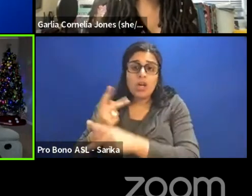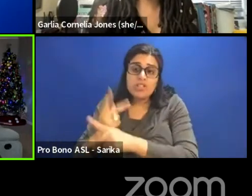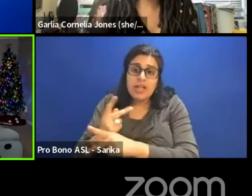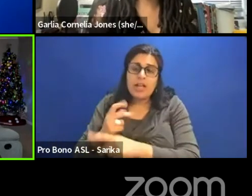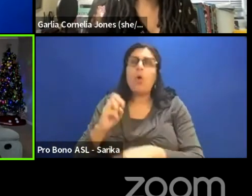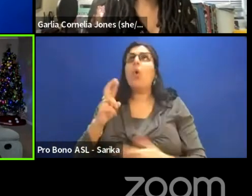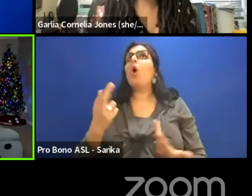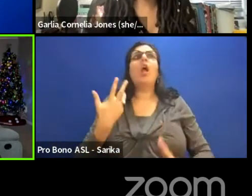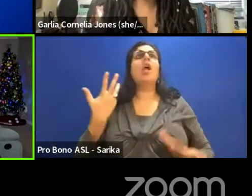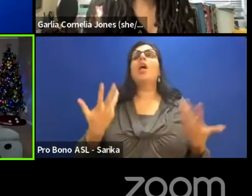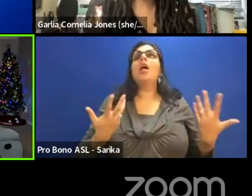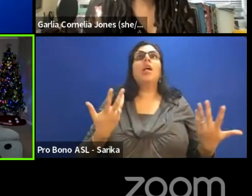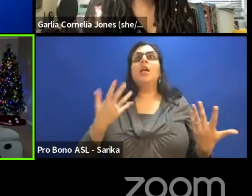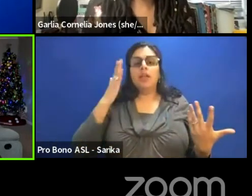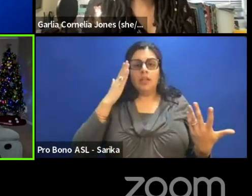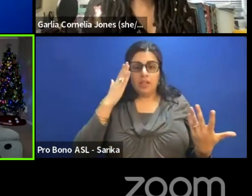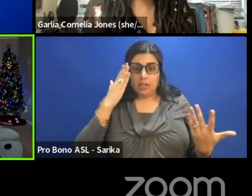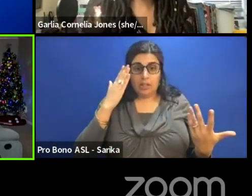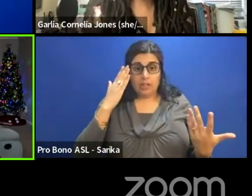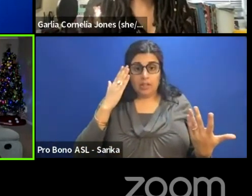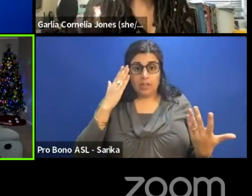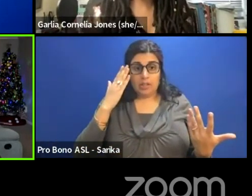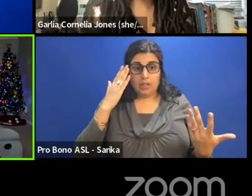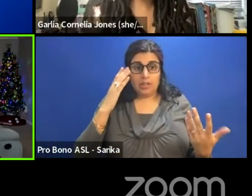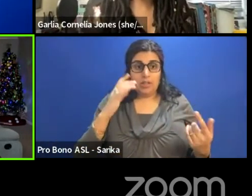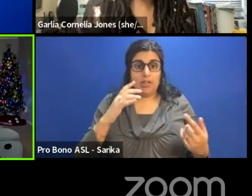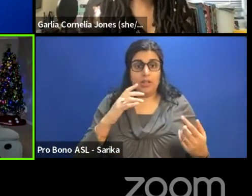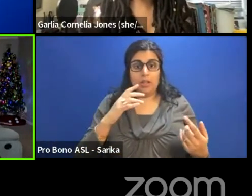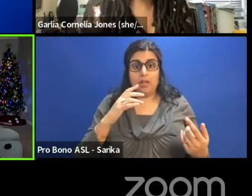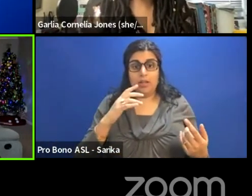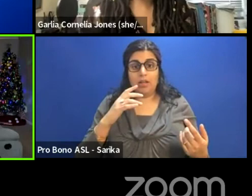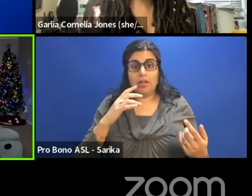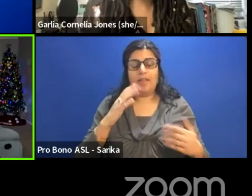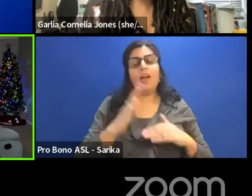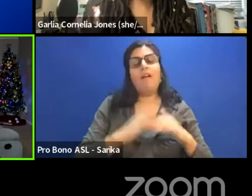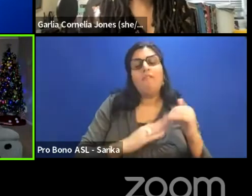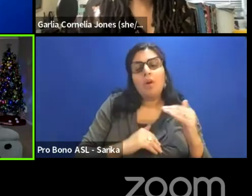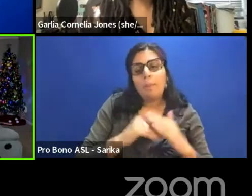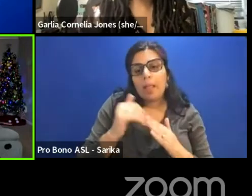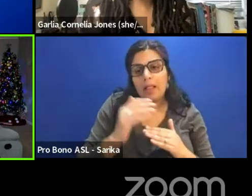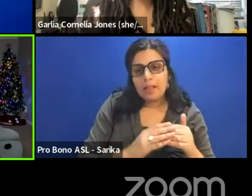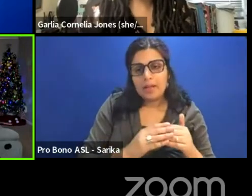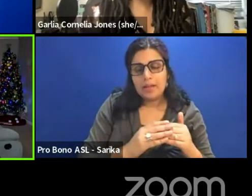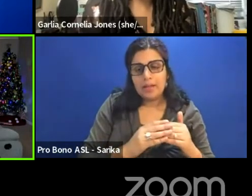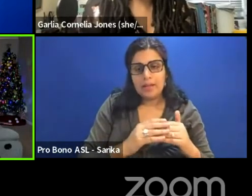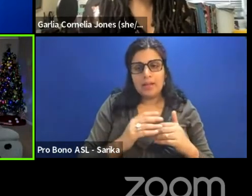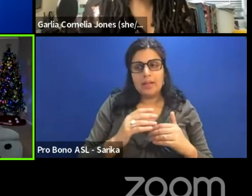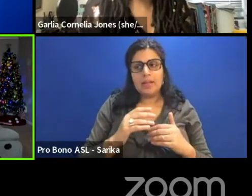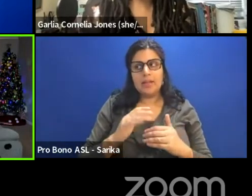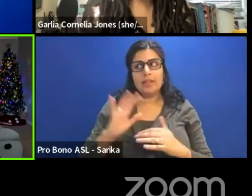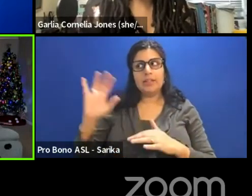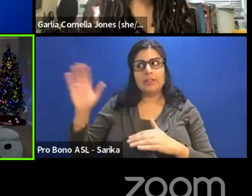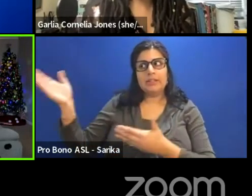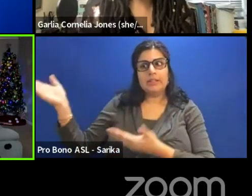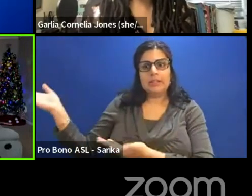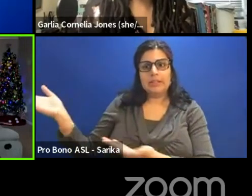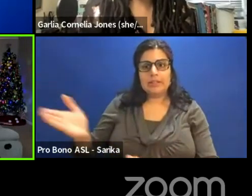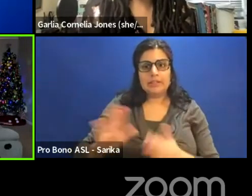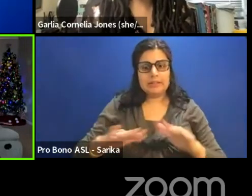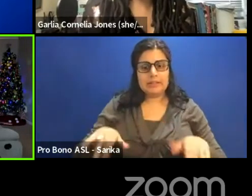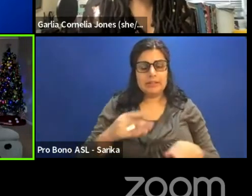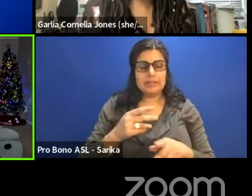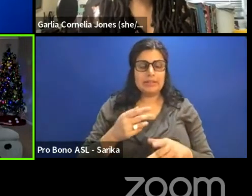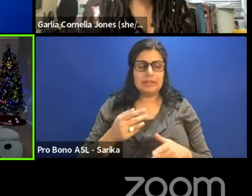or even just, especially if we go over this past year, even the comfortability of having them in some sort of childcare